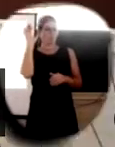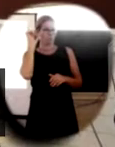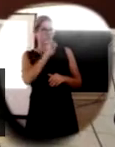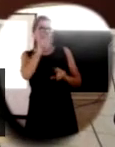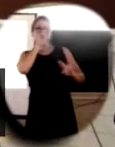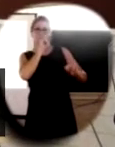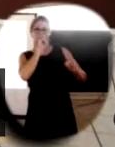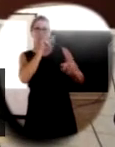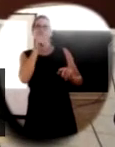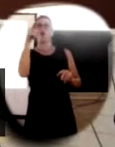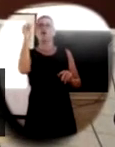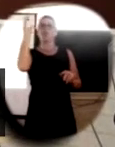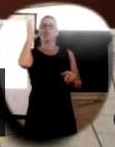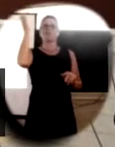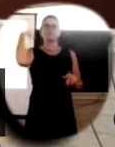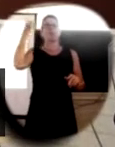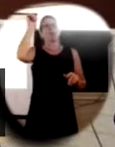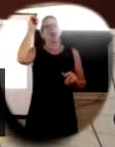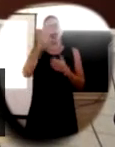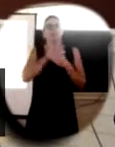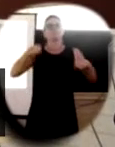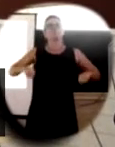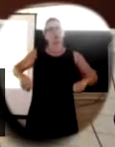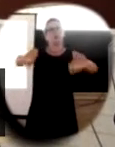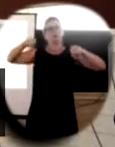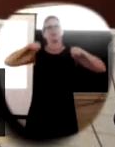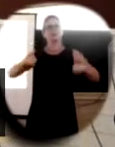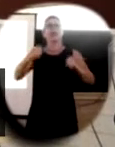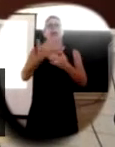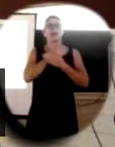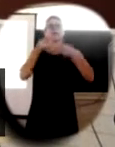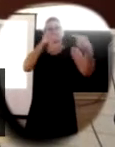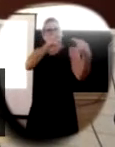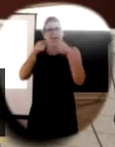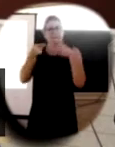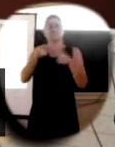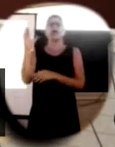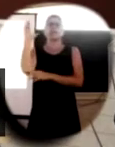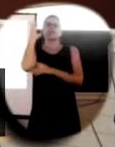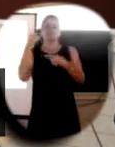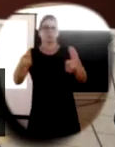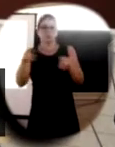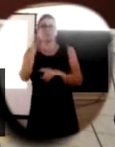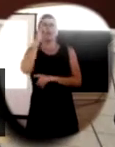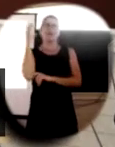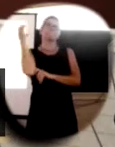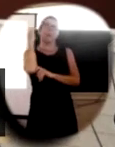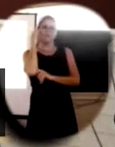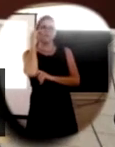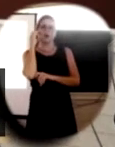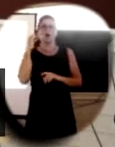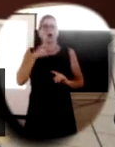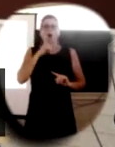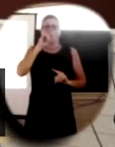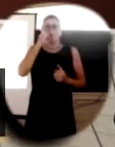passionate rower. He's also a keen debater, listens to music and uses a mobile phone. I shudder to think what his life and